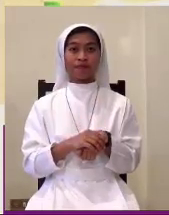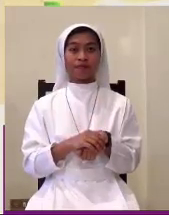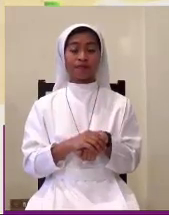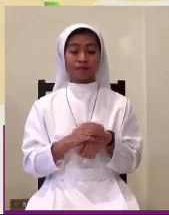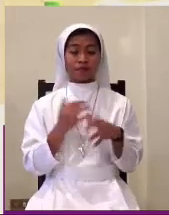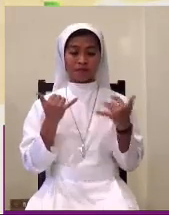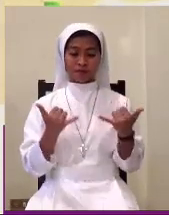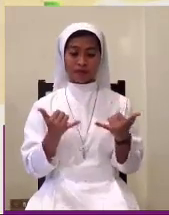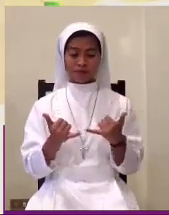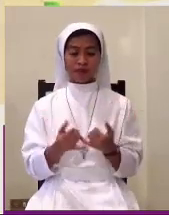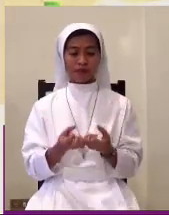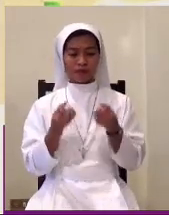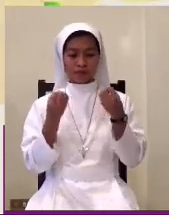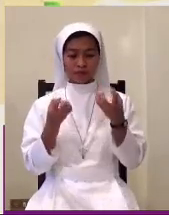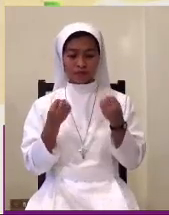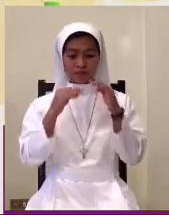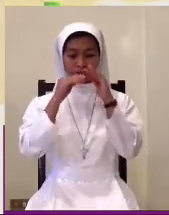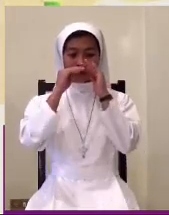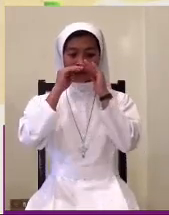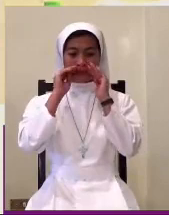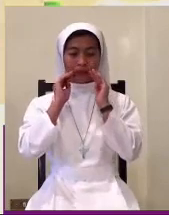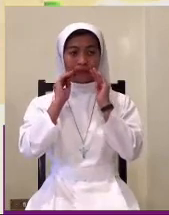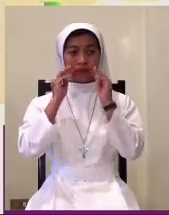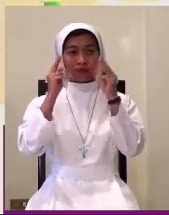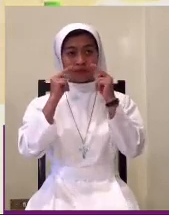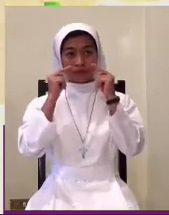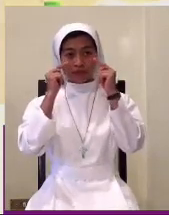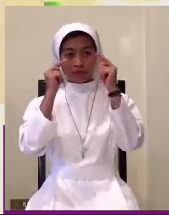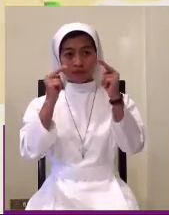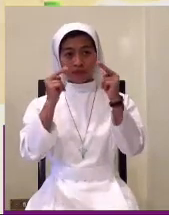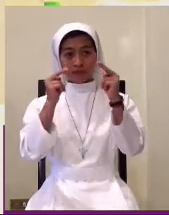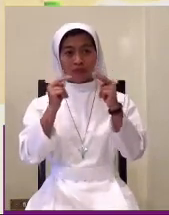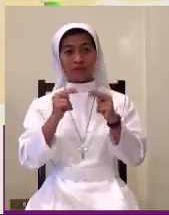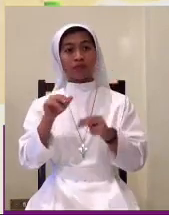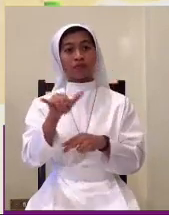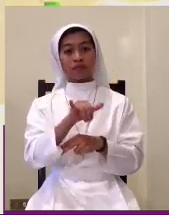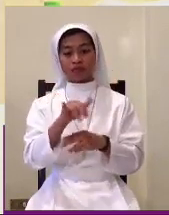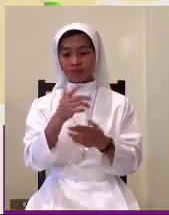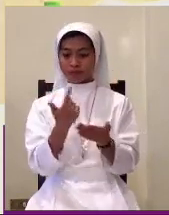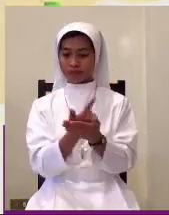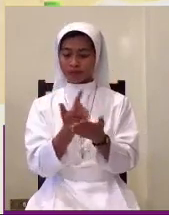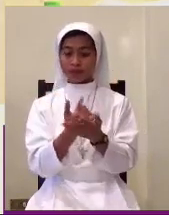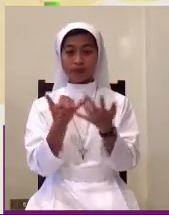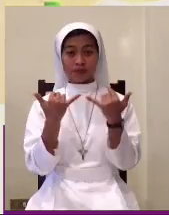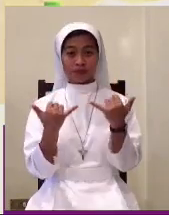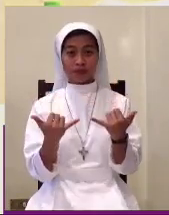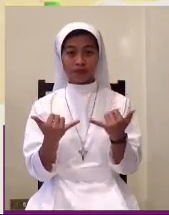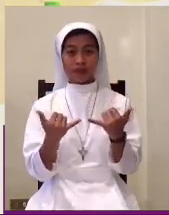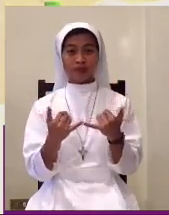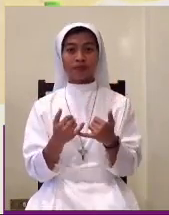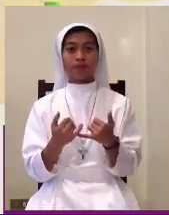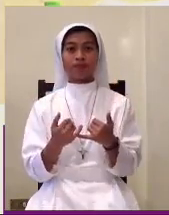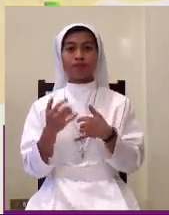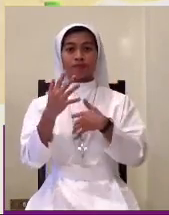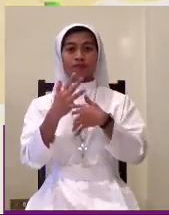we hear, the gospel narrative offers us a